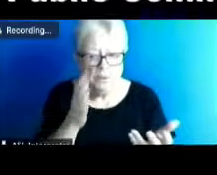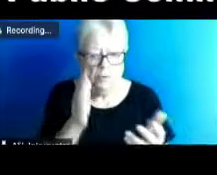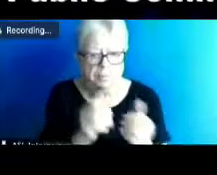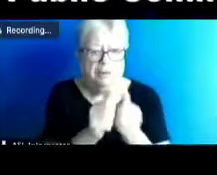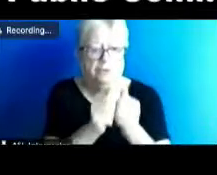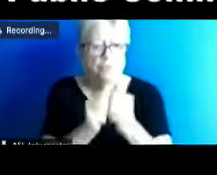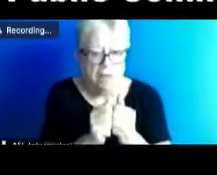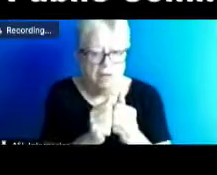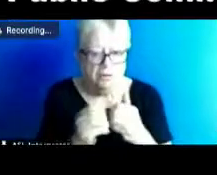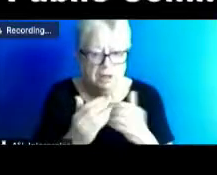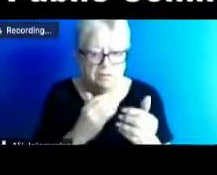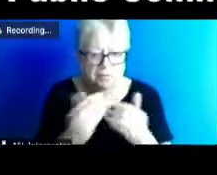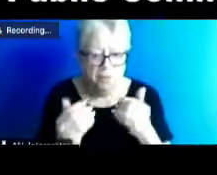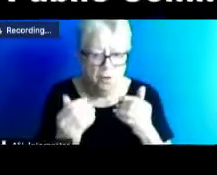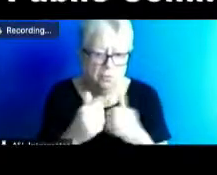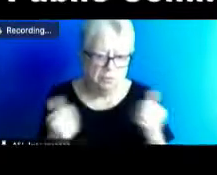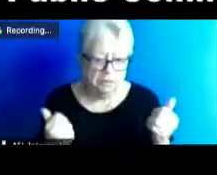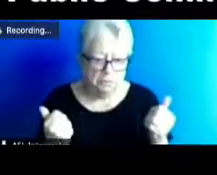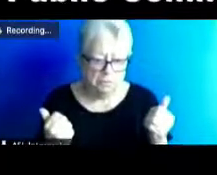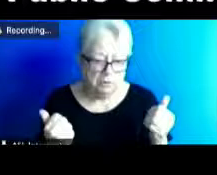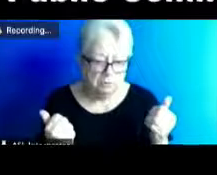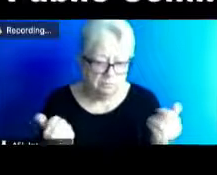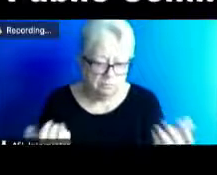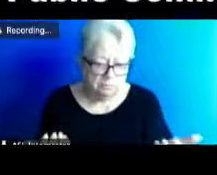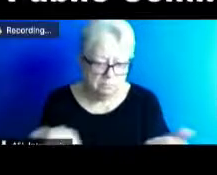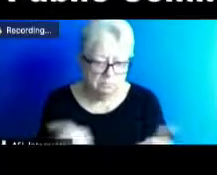they are separate.